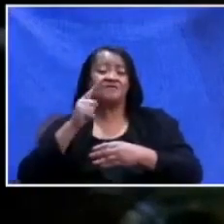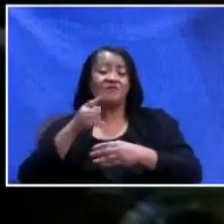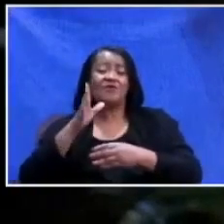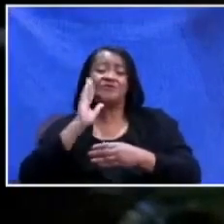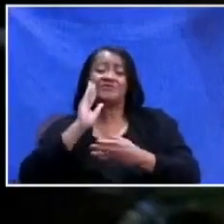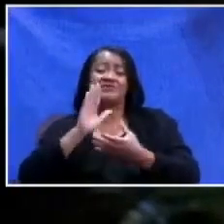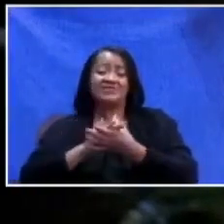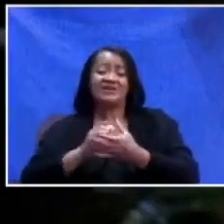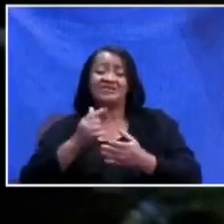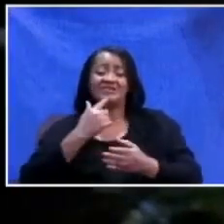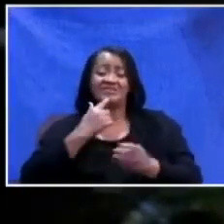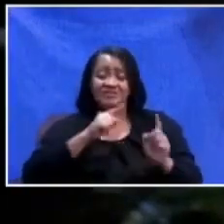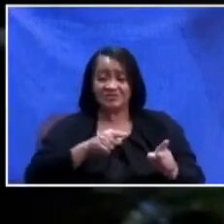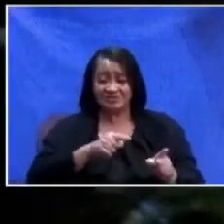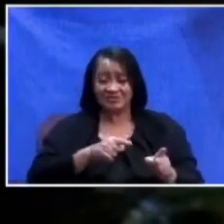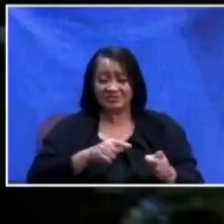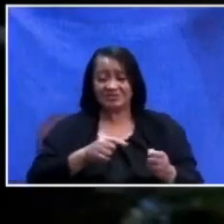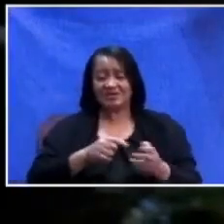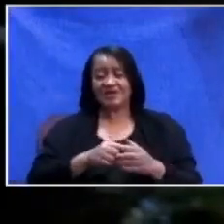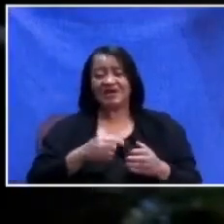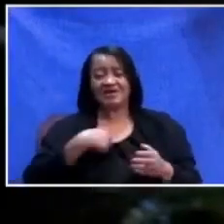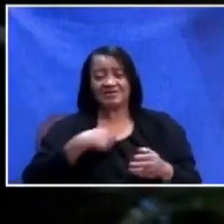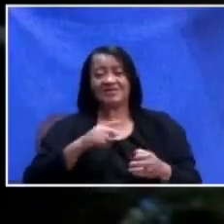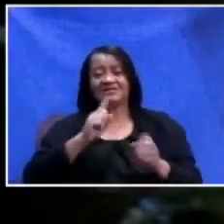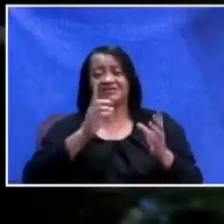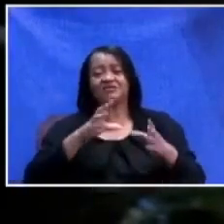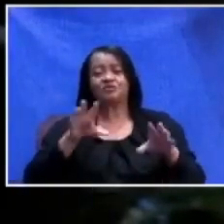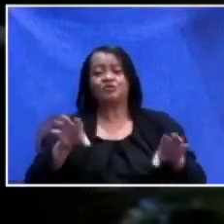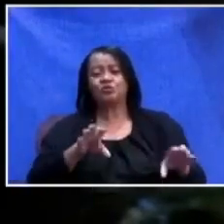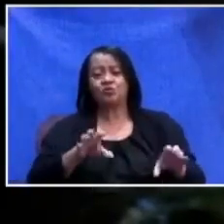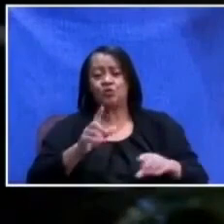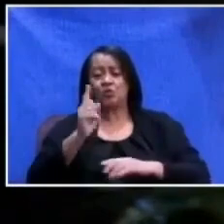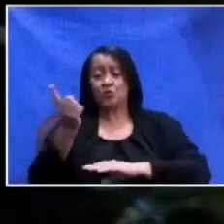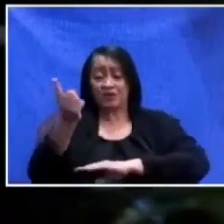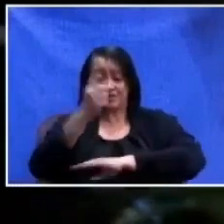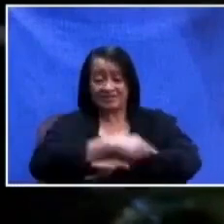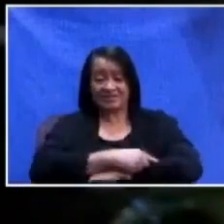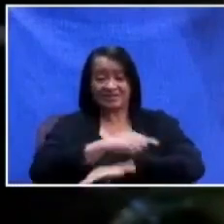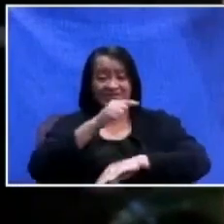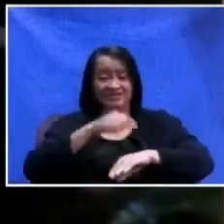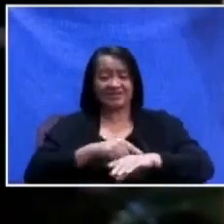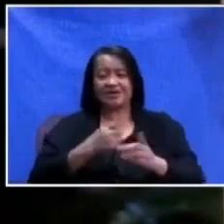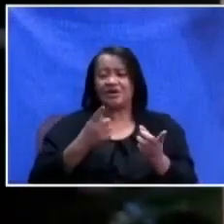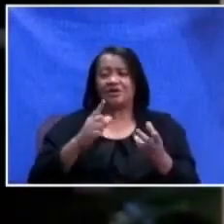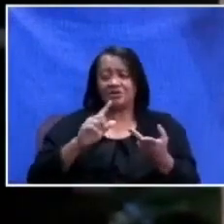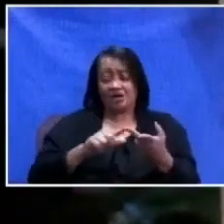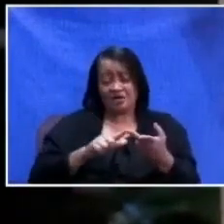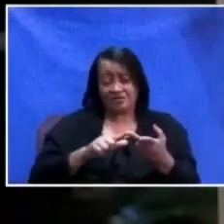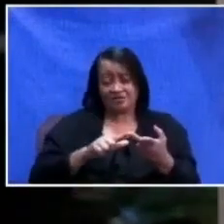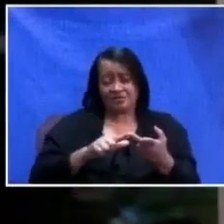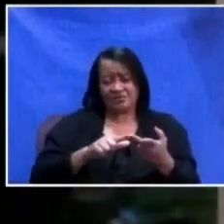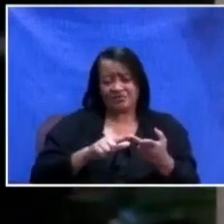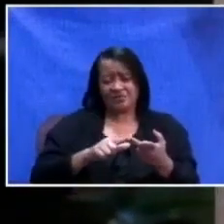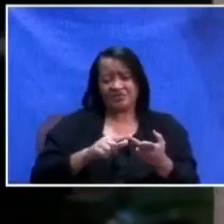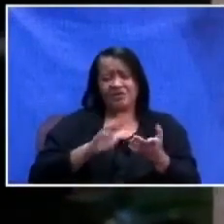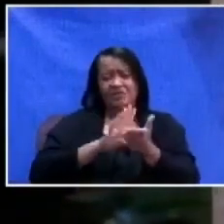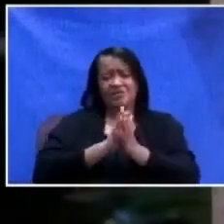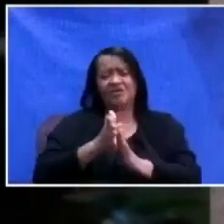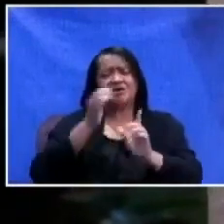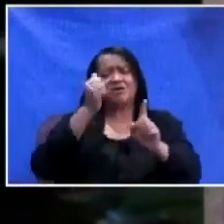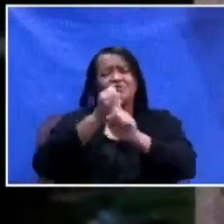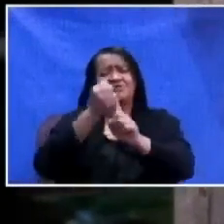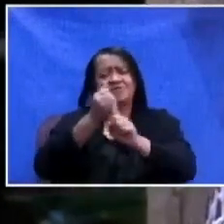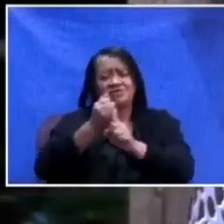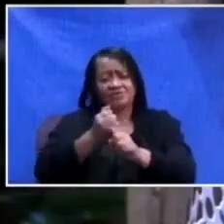I'd probably just say take one day at a time. Just be yourself. Just be yourself. Don't